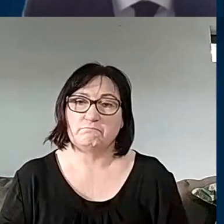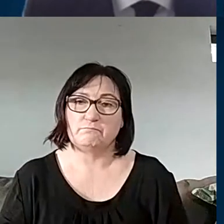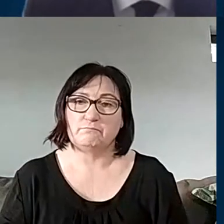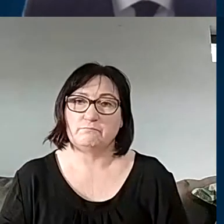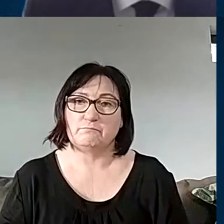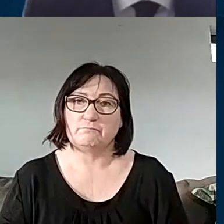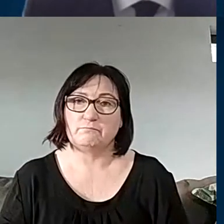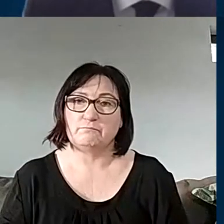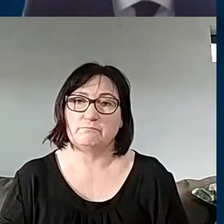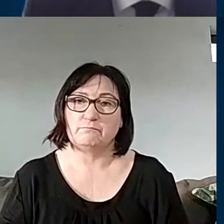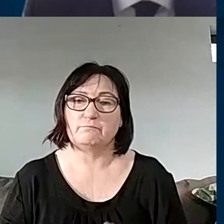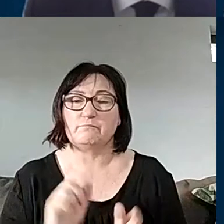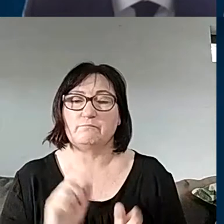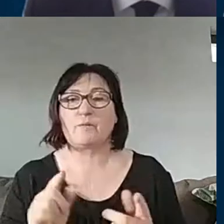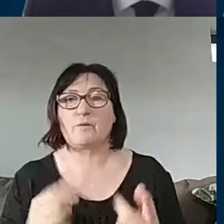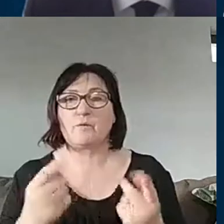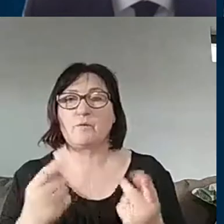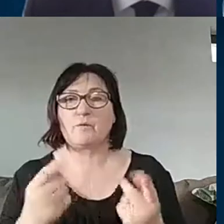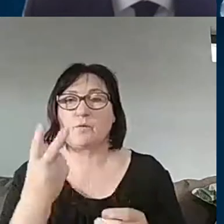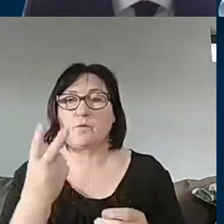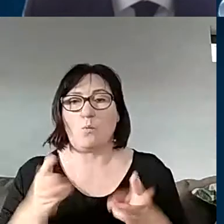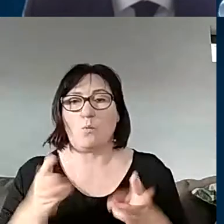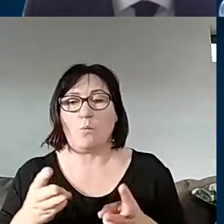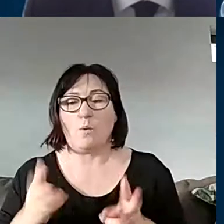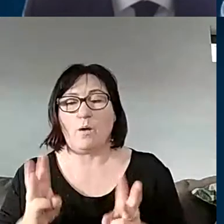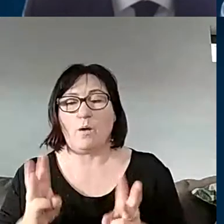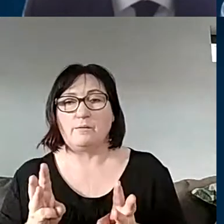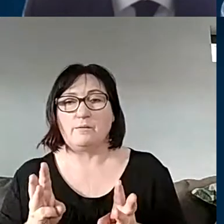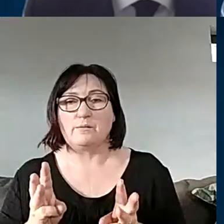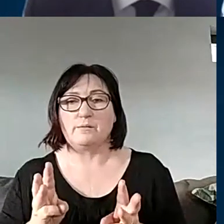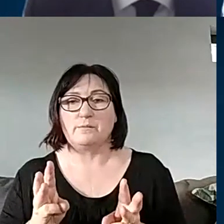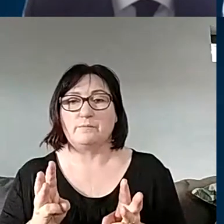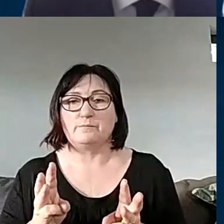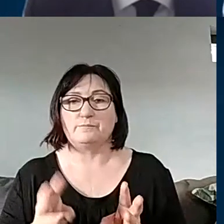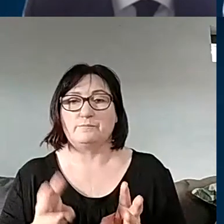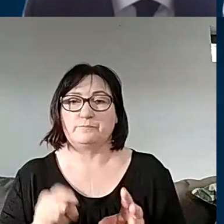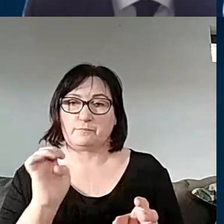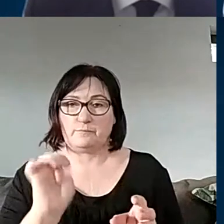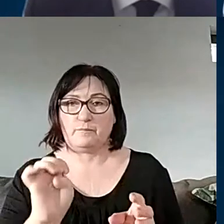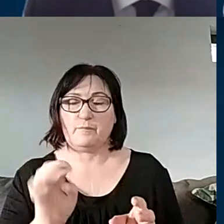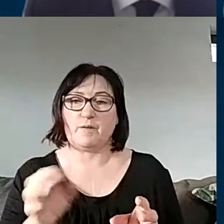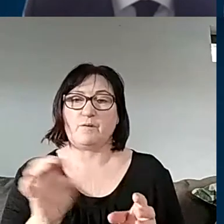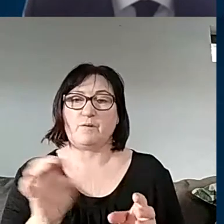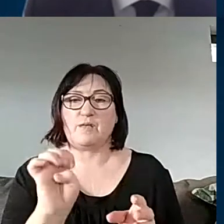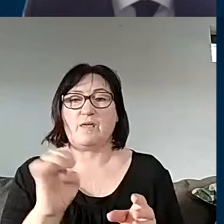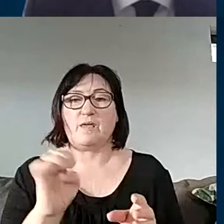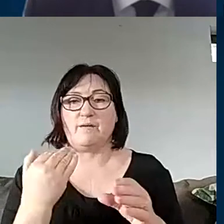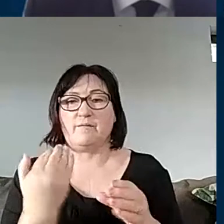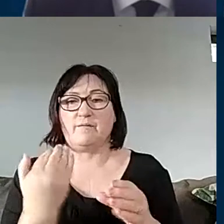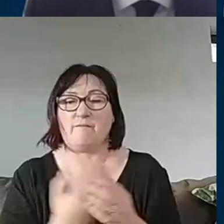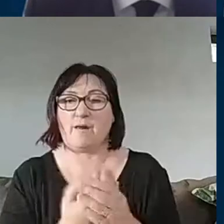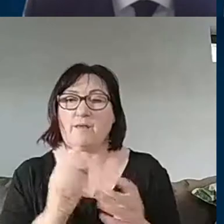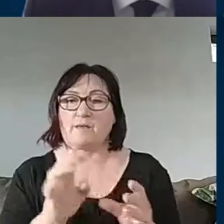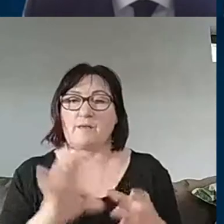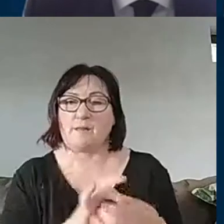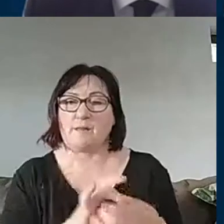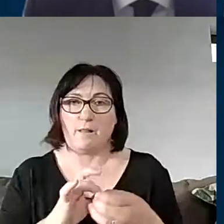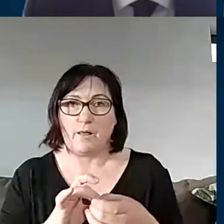ways. Just let me add e-filing as the link normally, but you can also do it on the online services, obviously adding